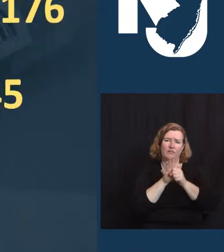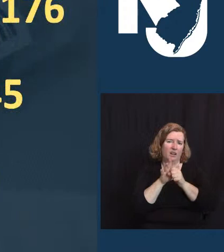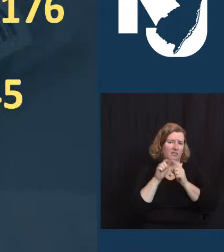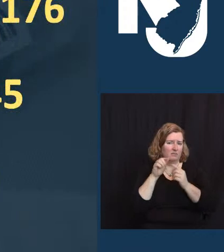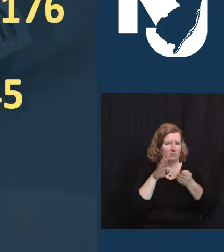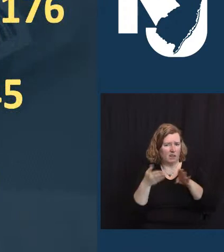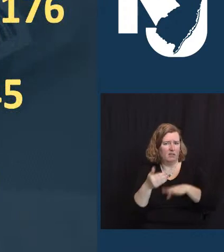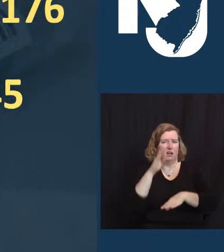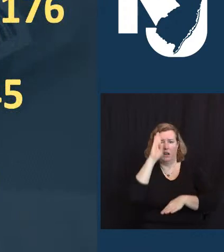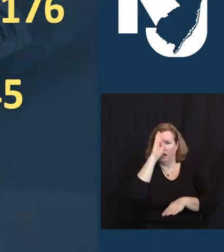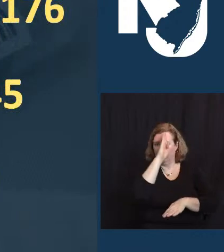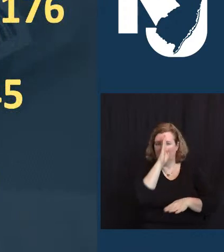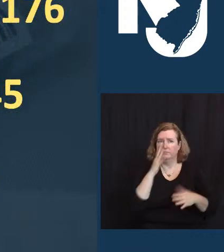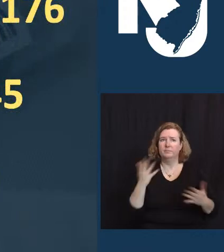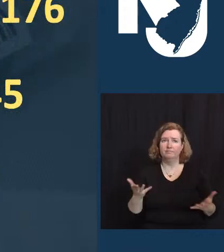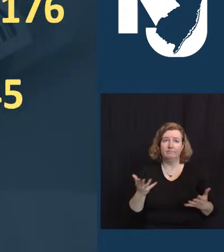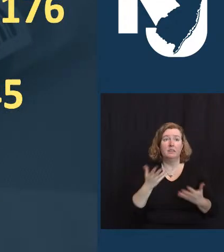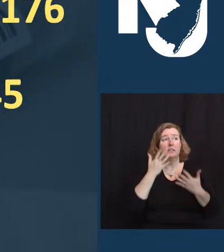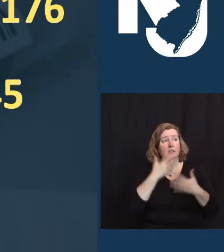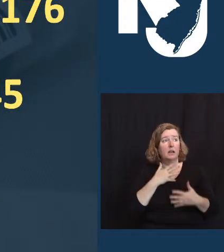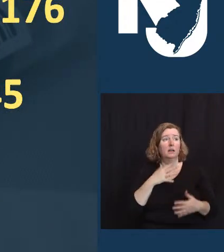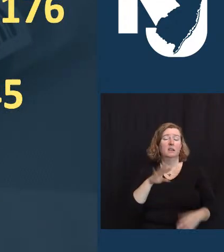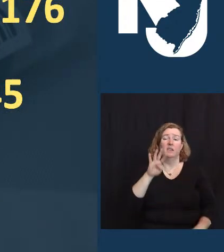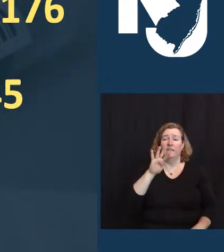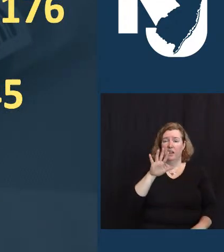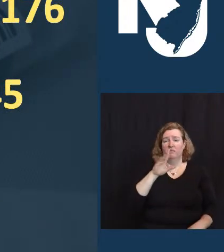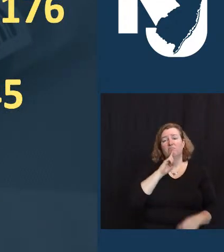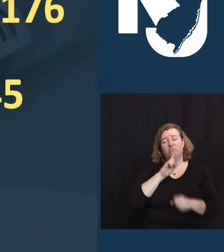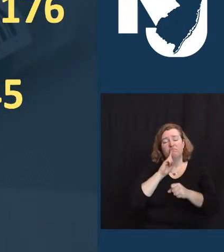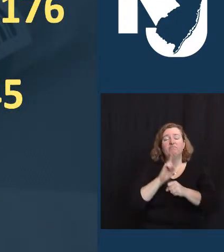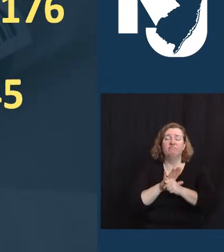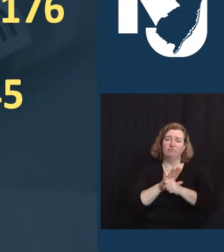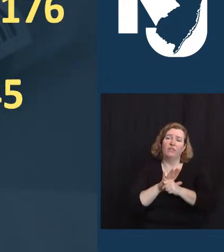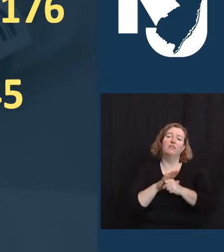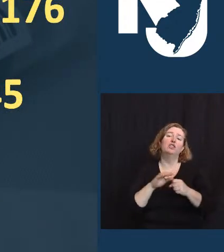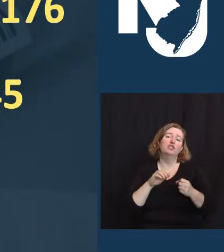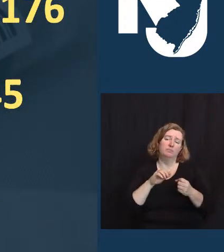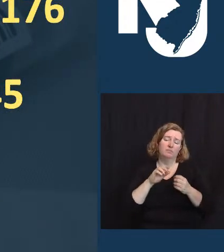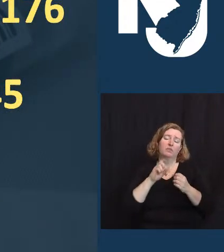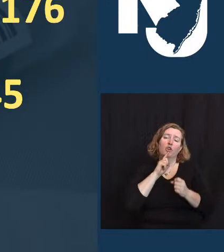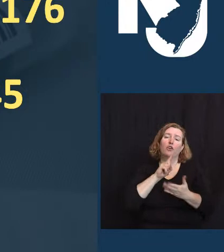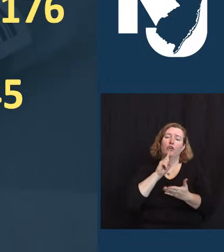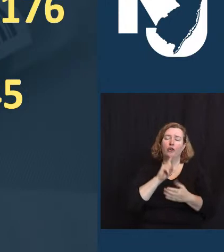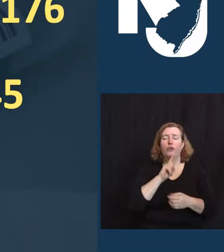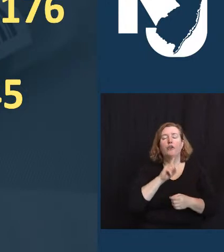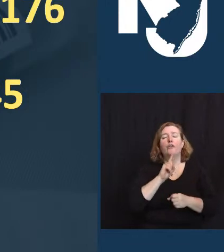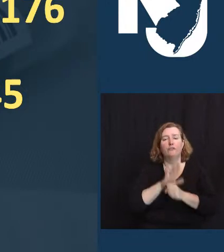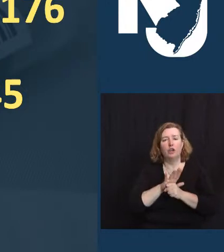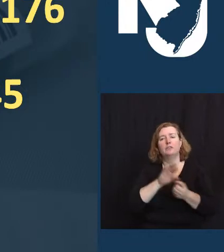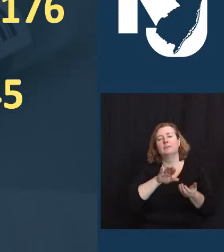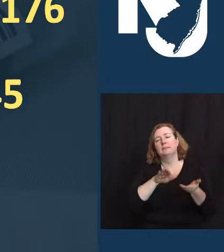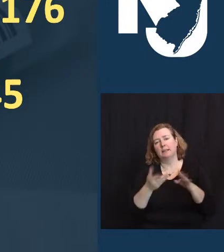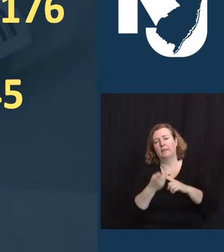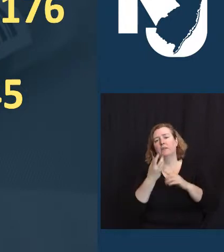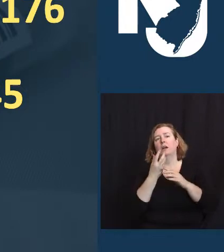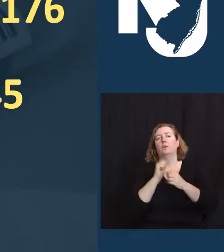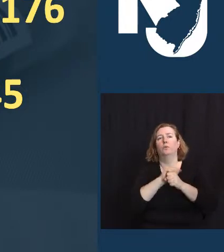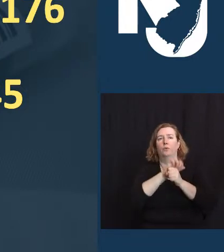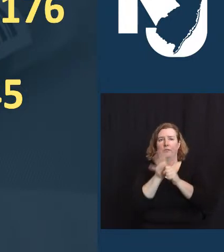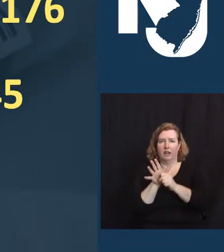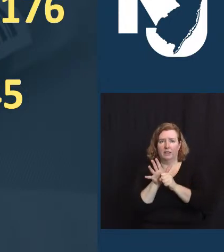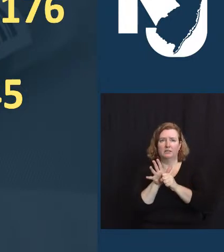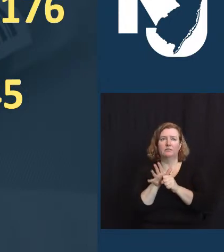reporting with a heavy heart 45 additional confirmed deaths from COVID-19. The number of probable deaths has